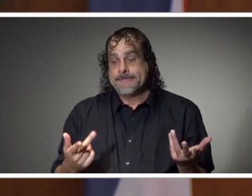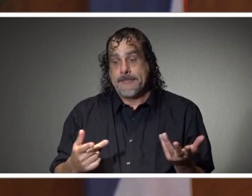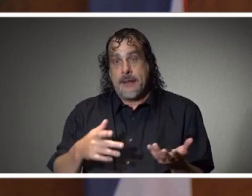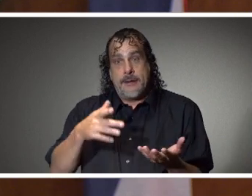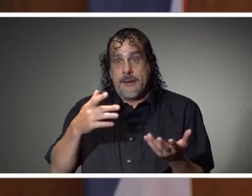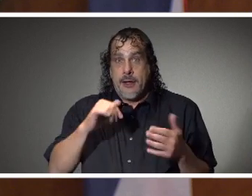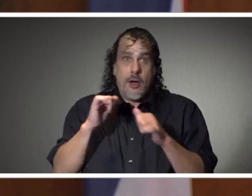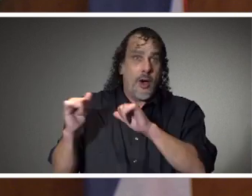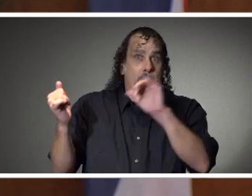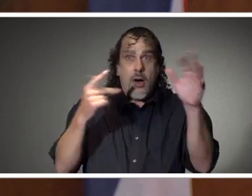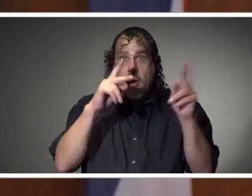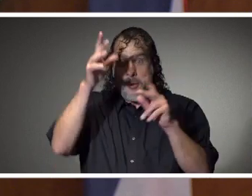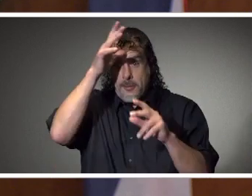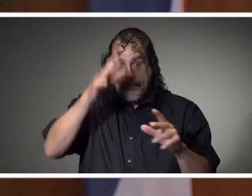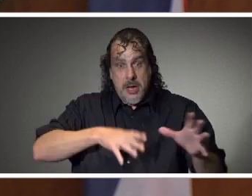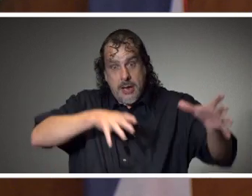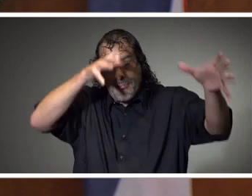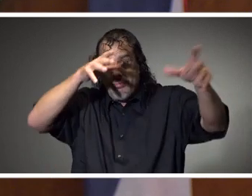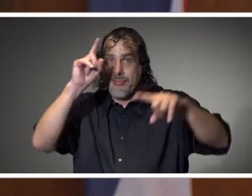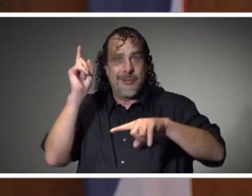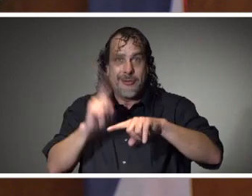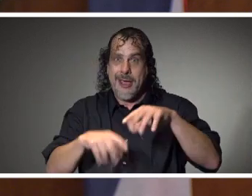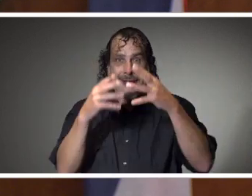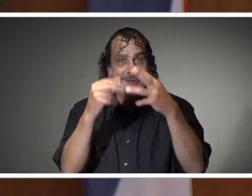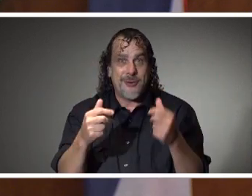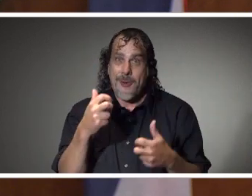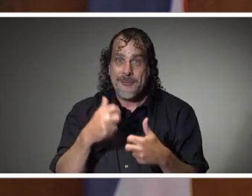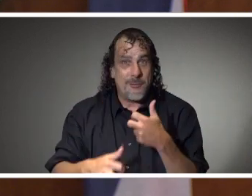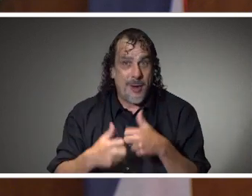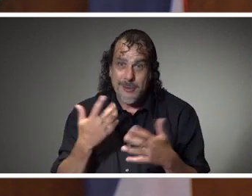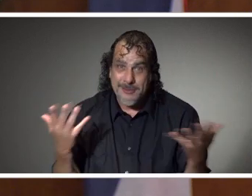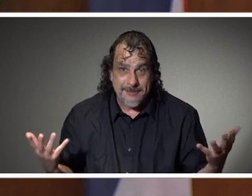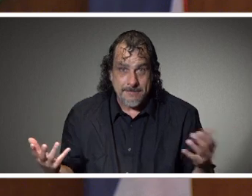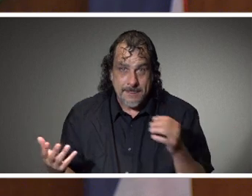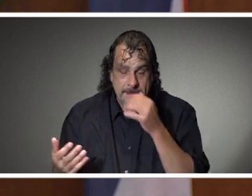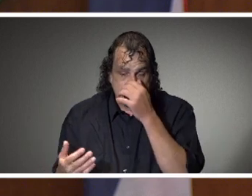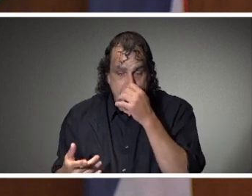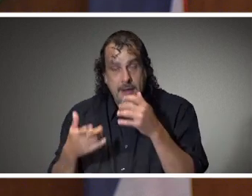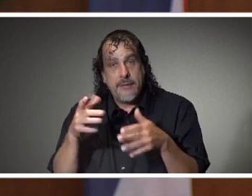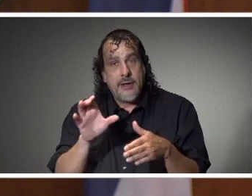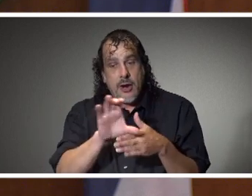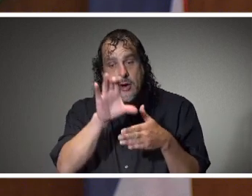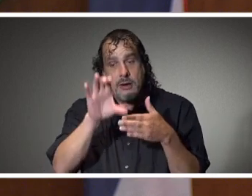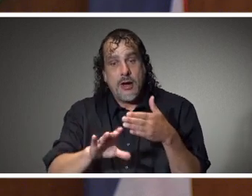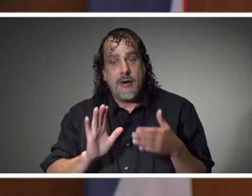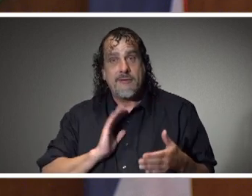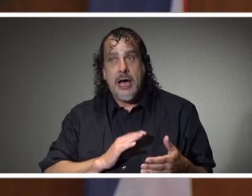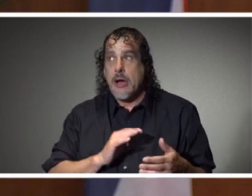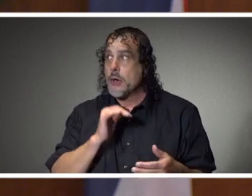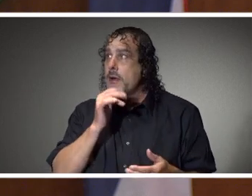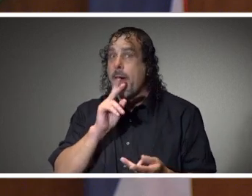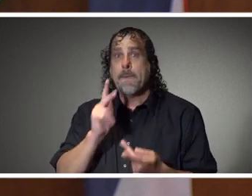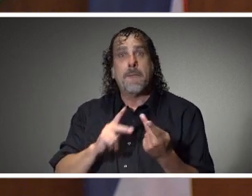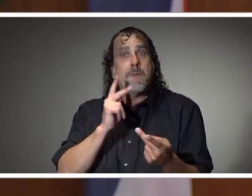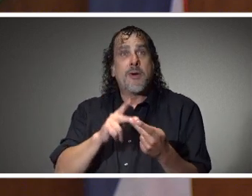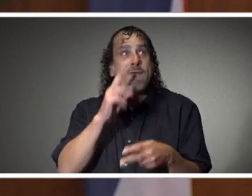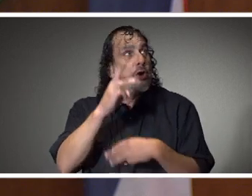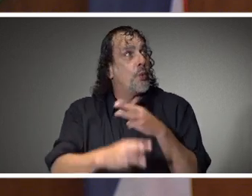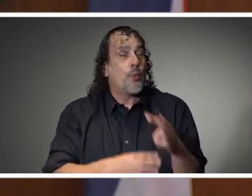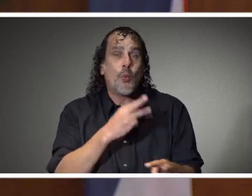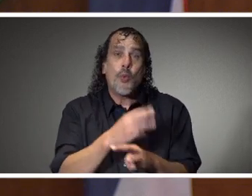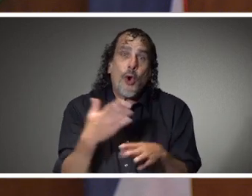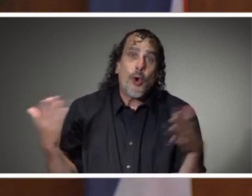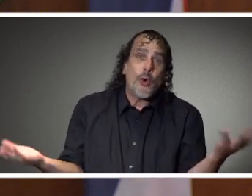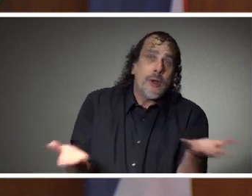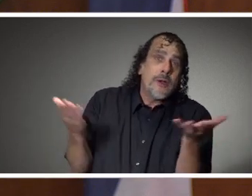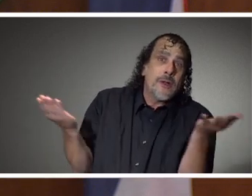solve all of these problems. They are a consequence of our imperfect world. And the best way